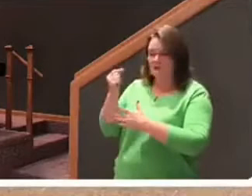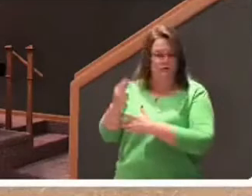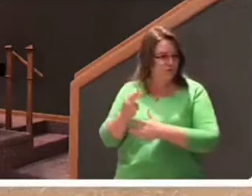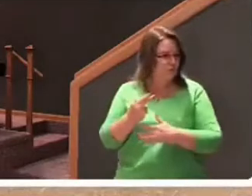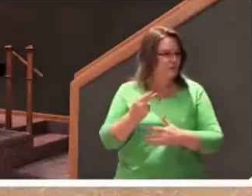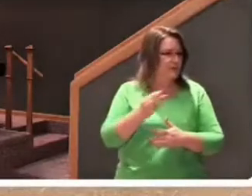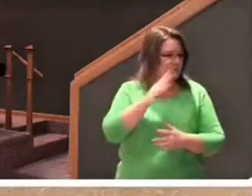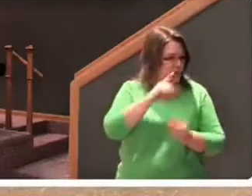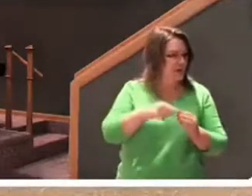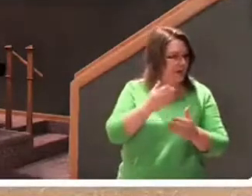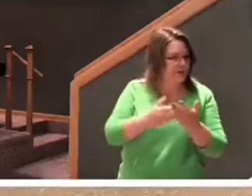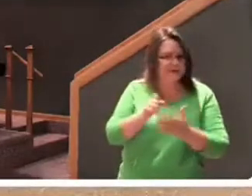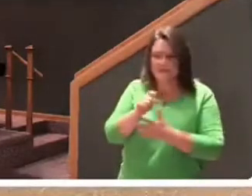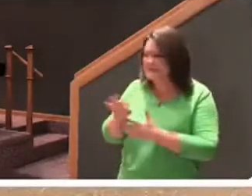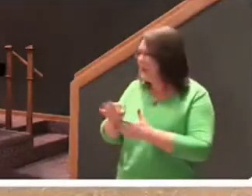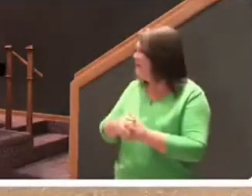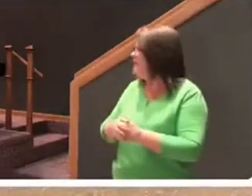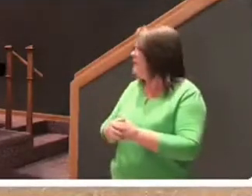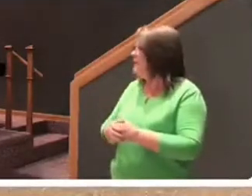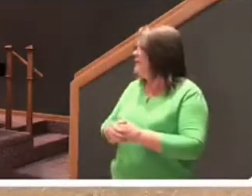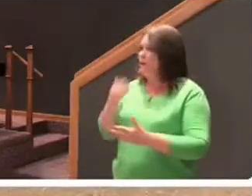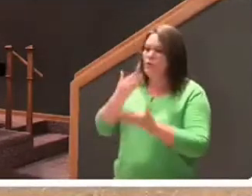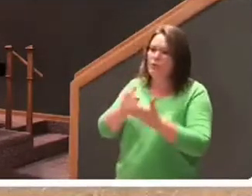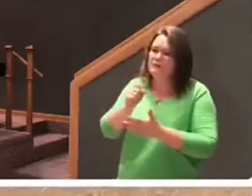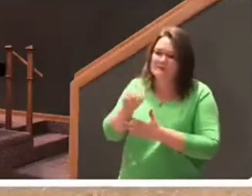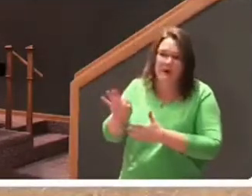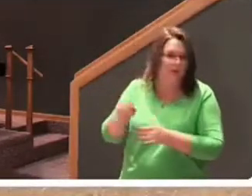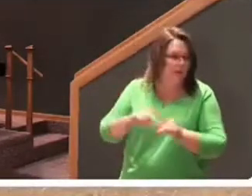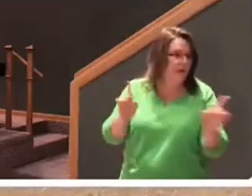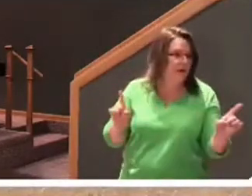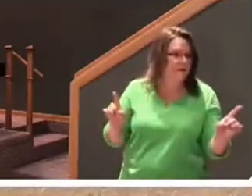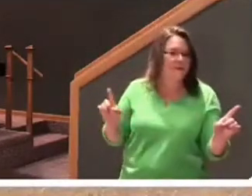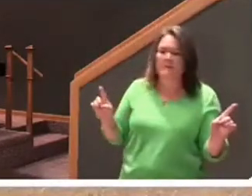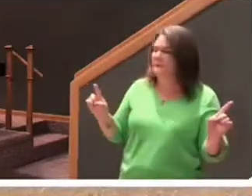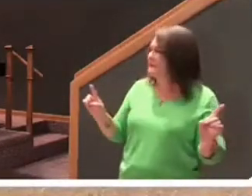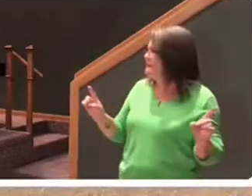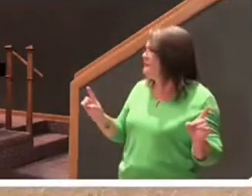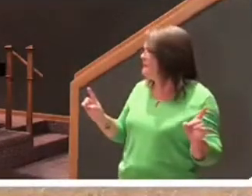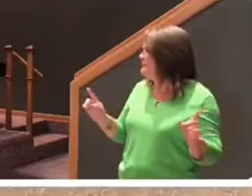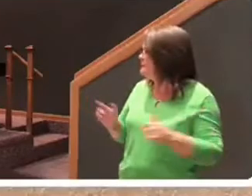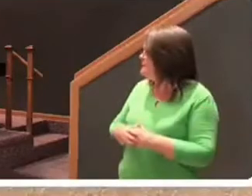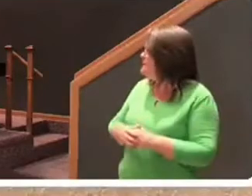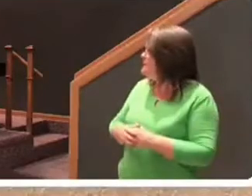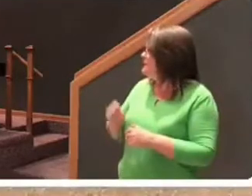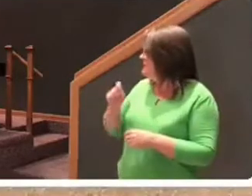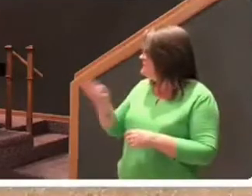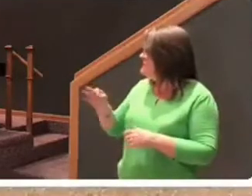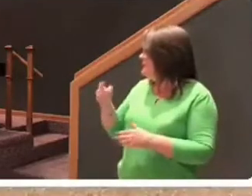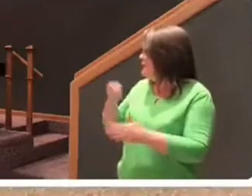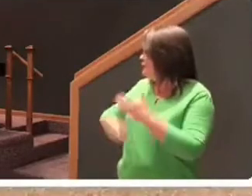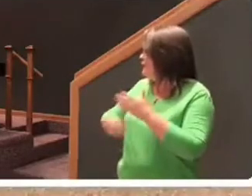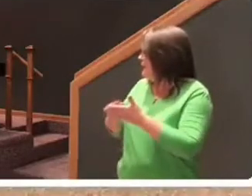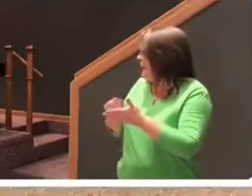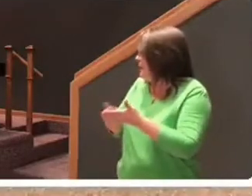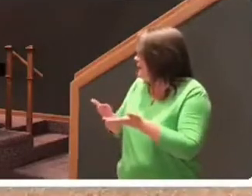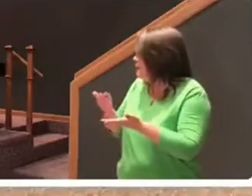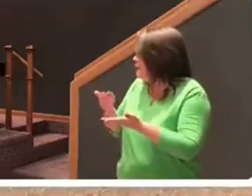some stuff. And we may, good stuff, but just, you know, stuff costs money. And